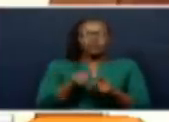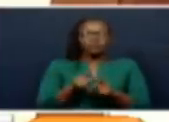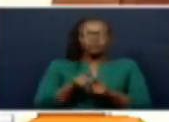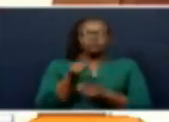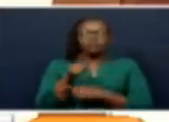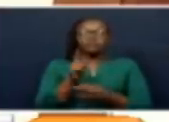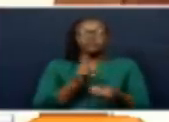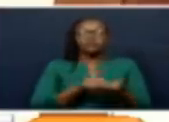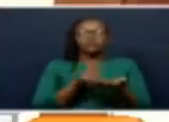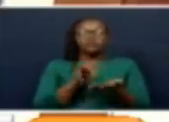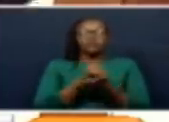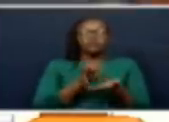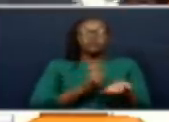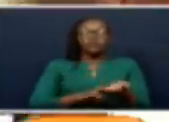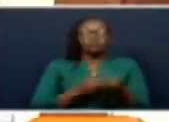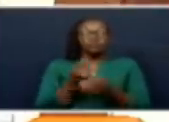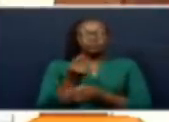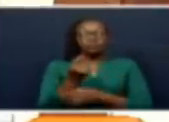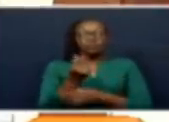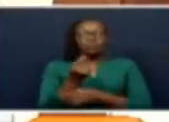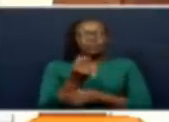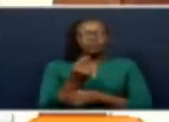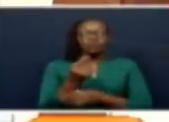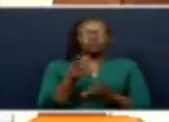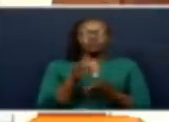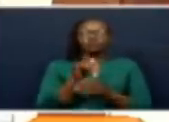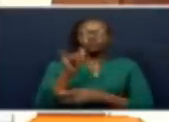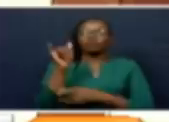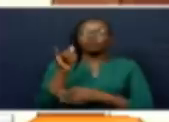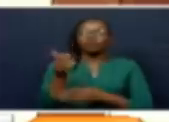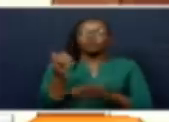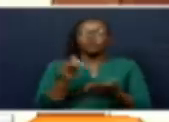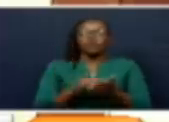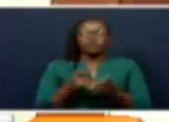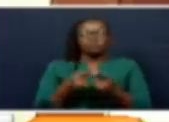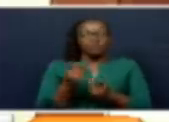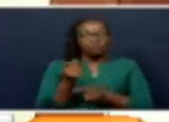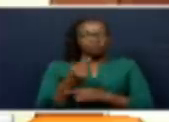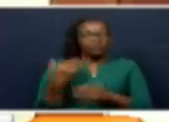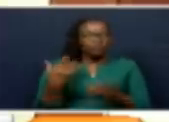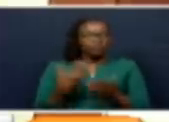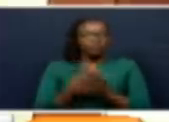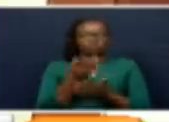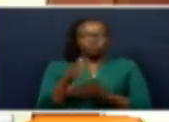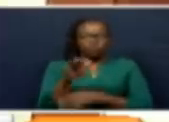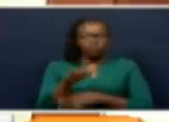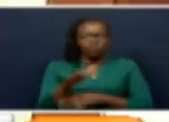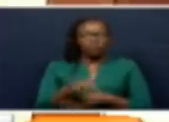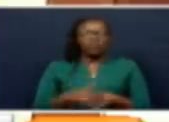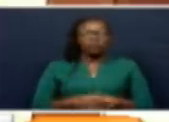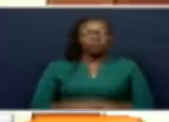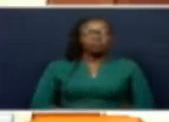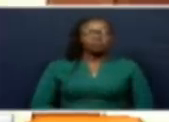government. And I told him, for the few months you are still around, Your Excellency, some of your ministers, I would not